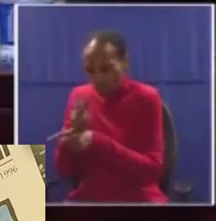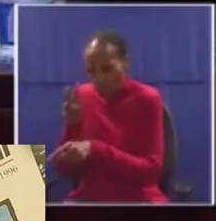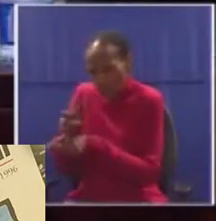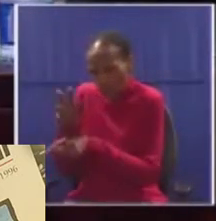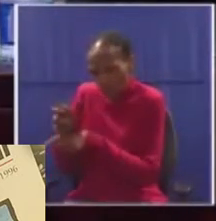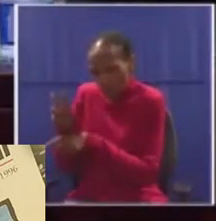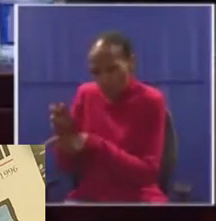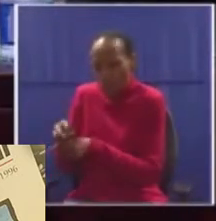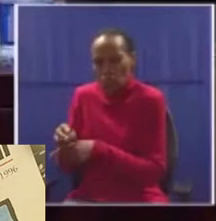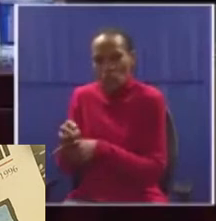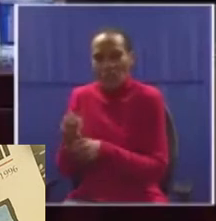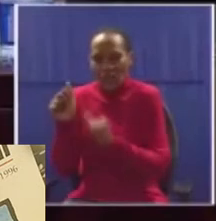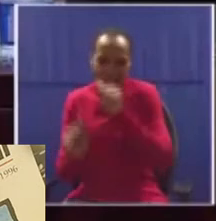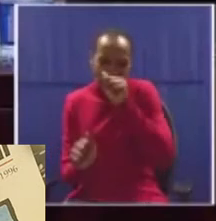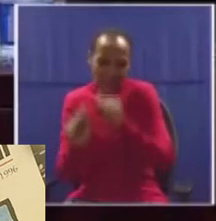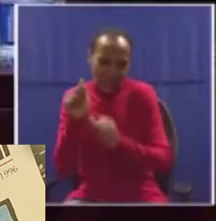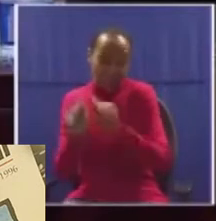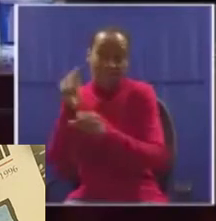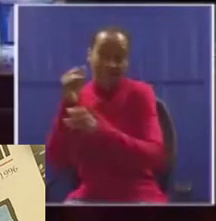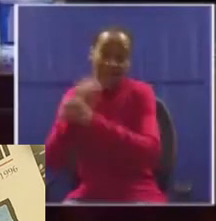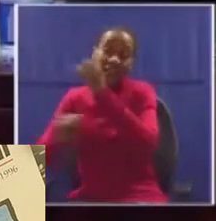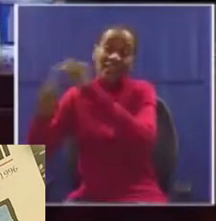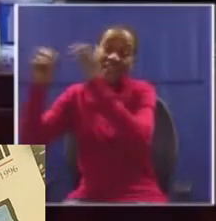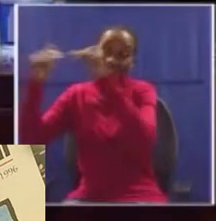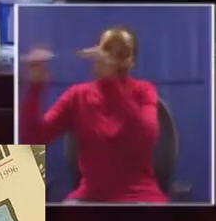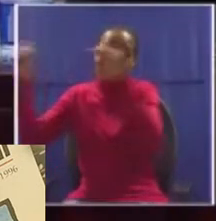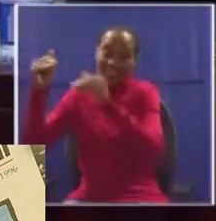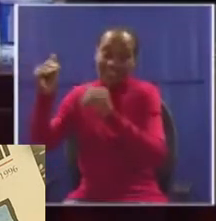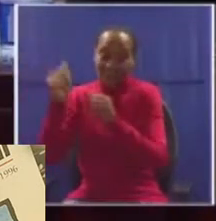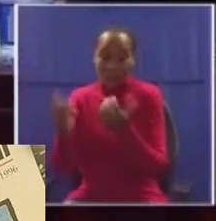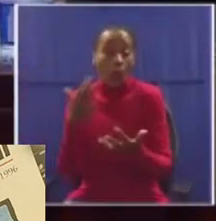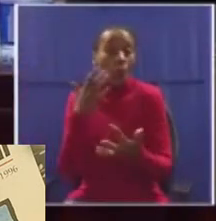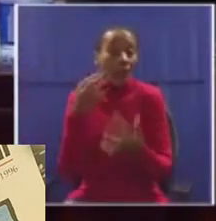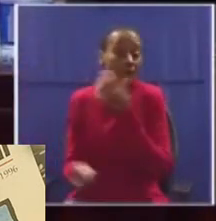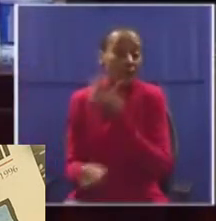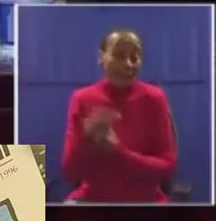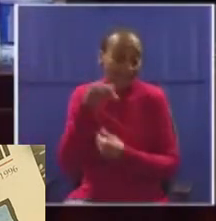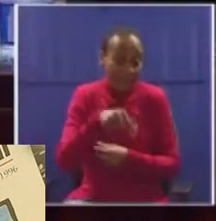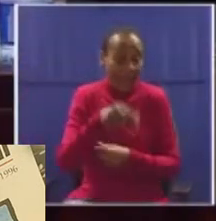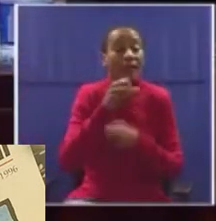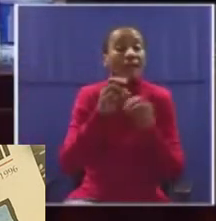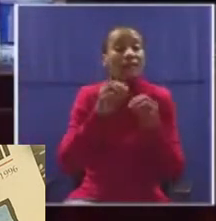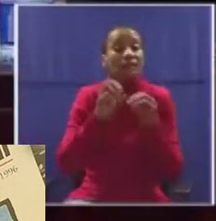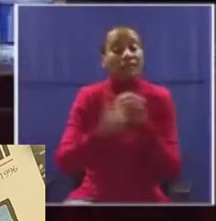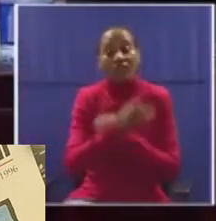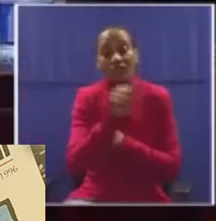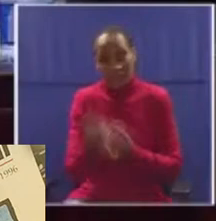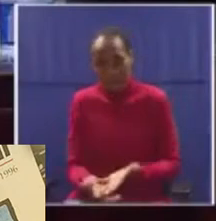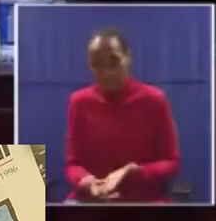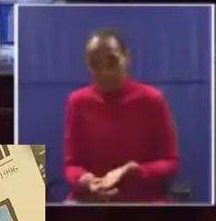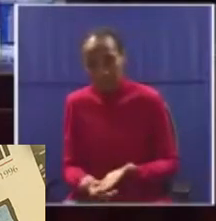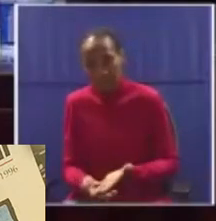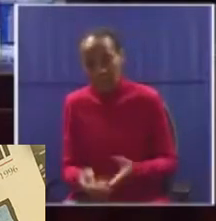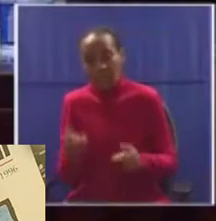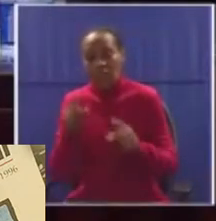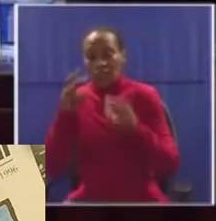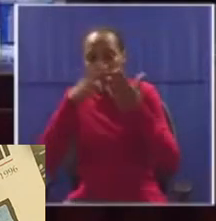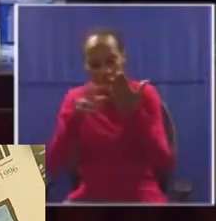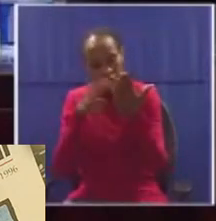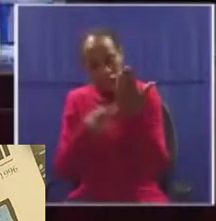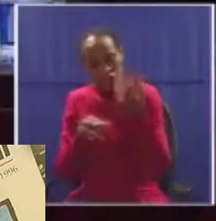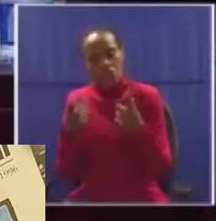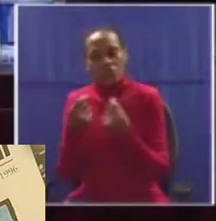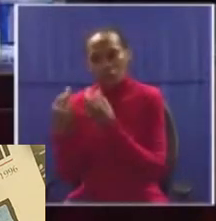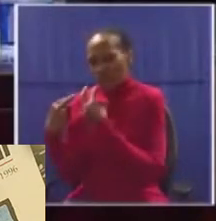assess compliance of international agreed standards by member countries conducted its review